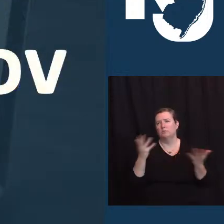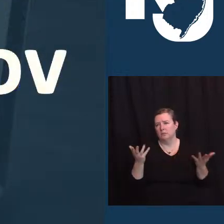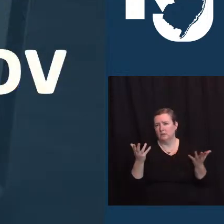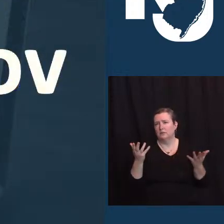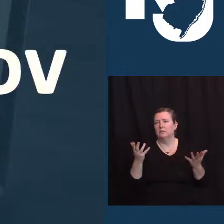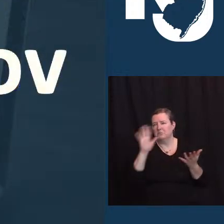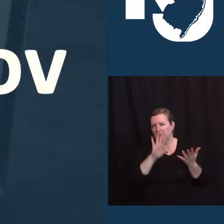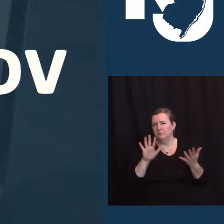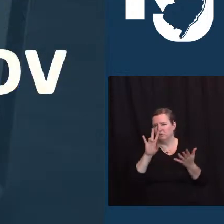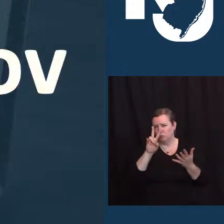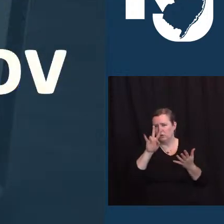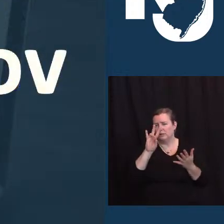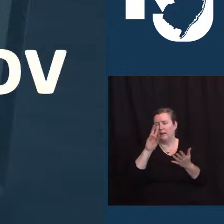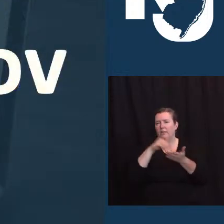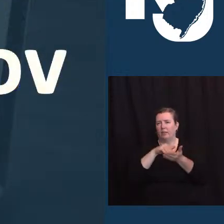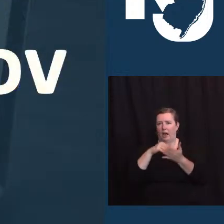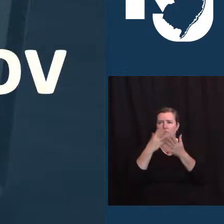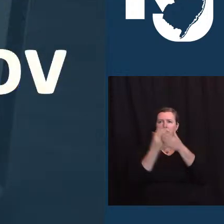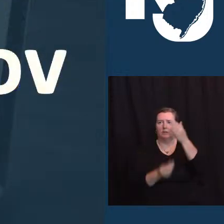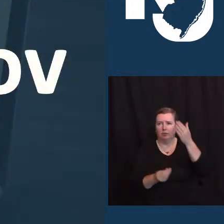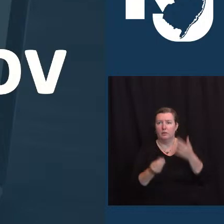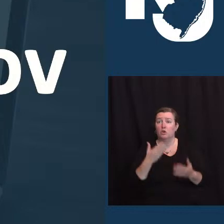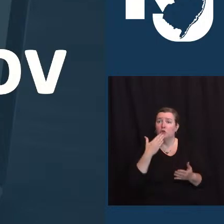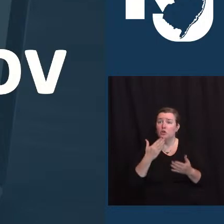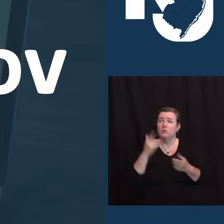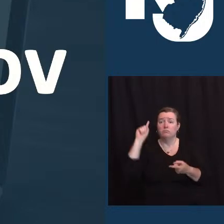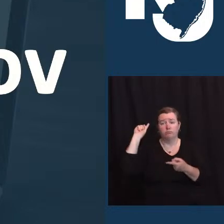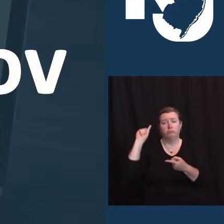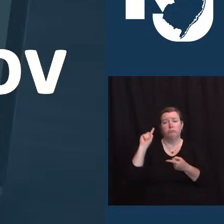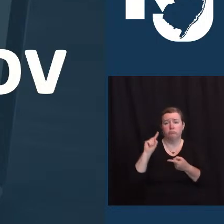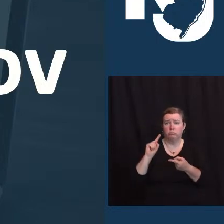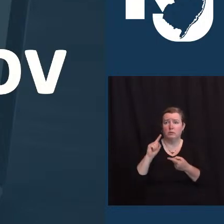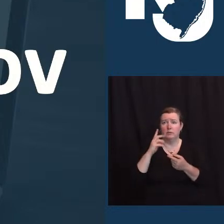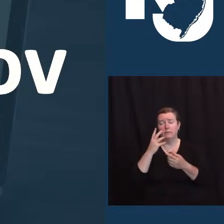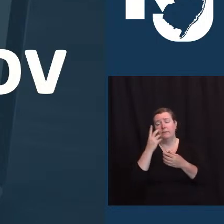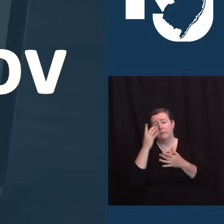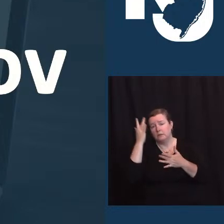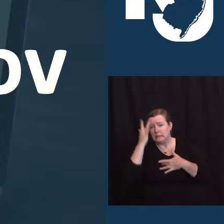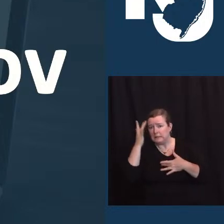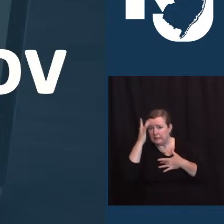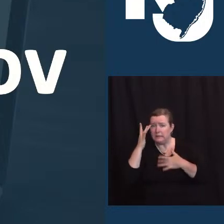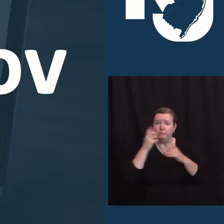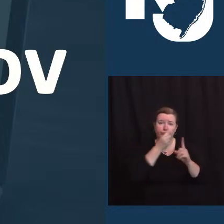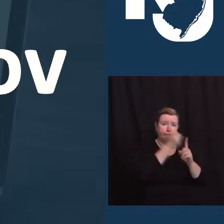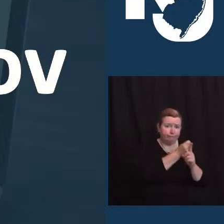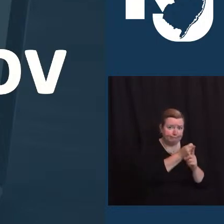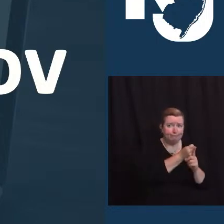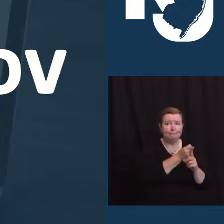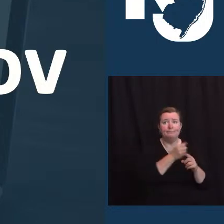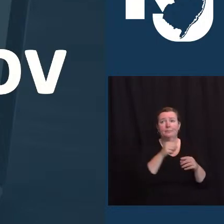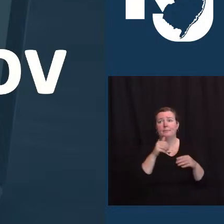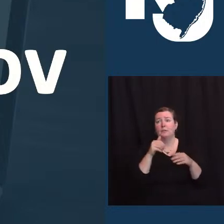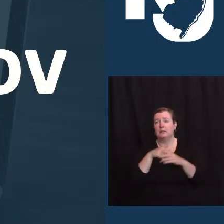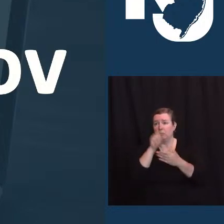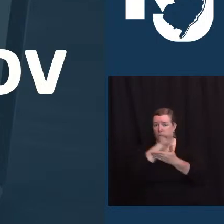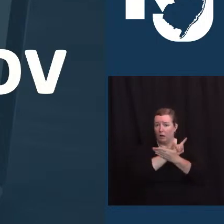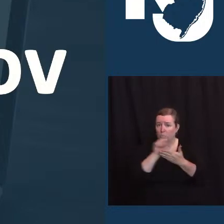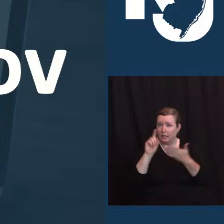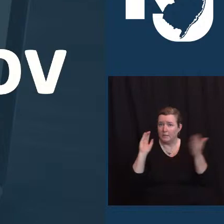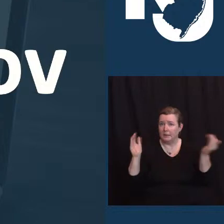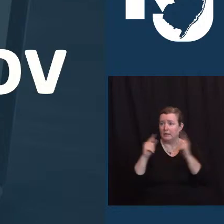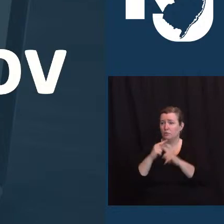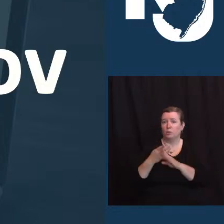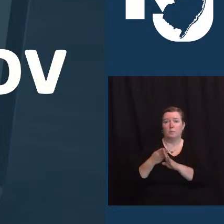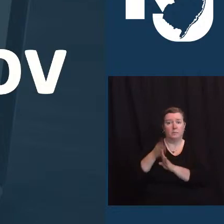we are now recording many fewer new cases and deaths in 1 week than we previously have been seeing in 1 day. Hospitalizations are far below where